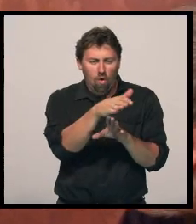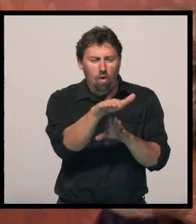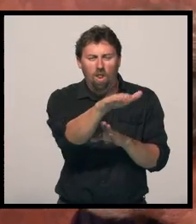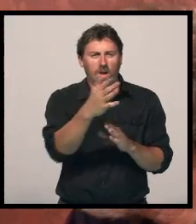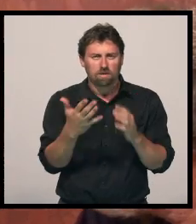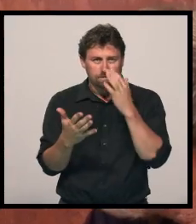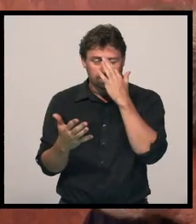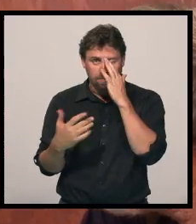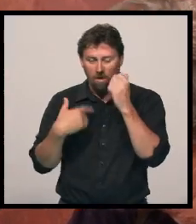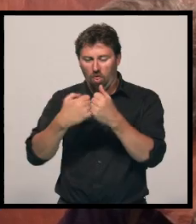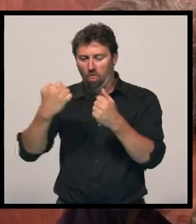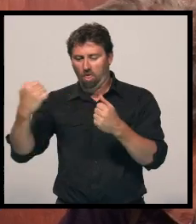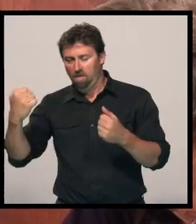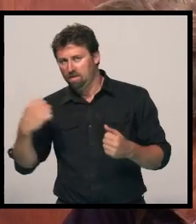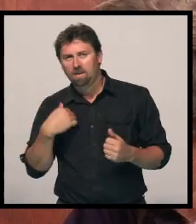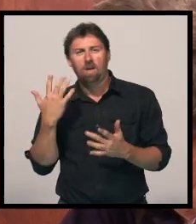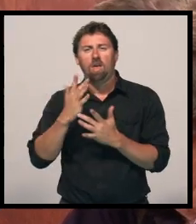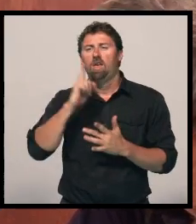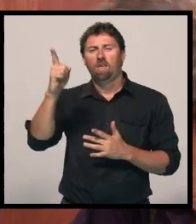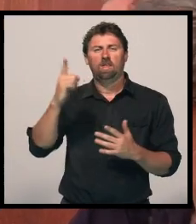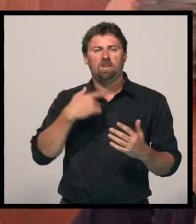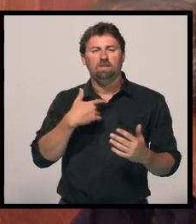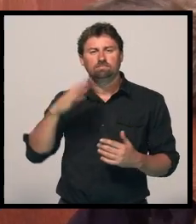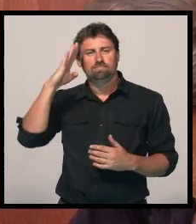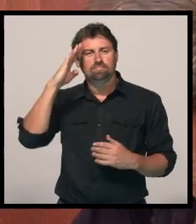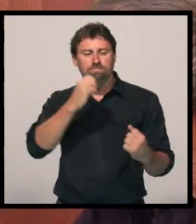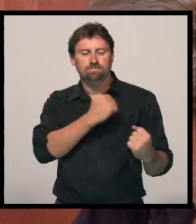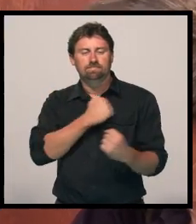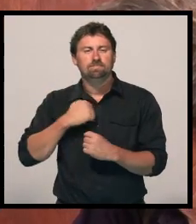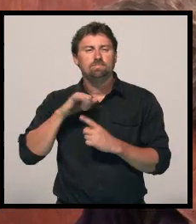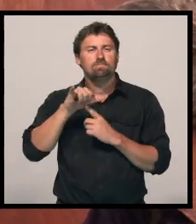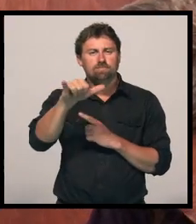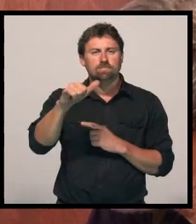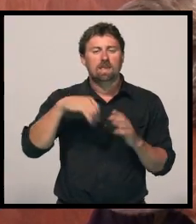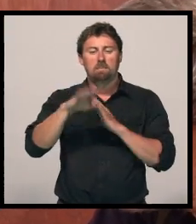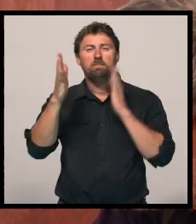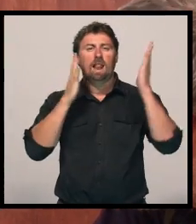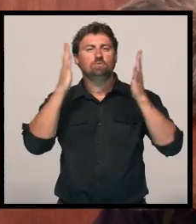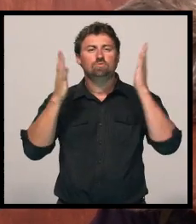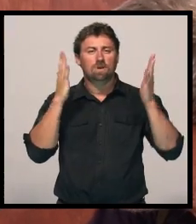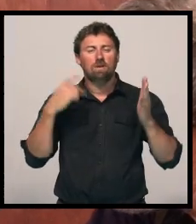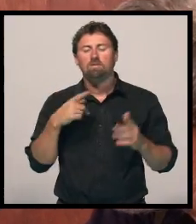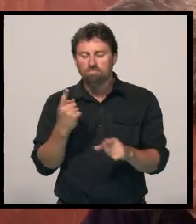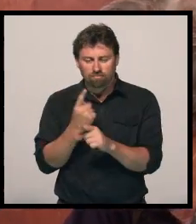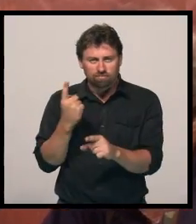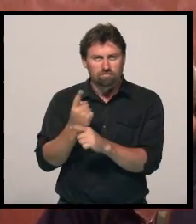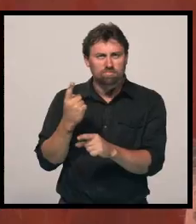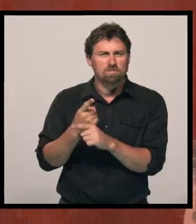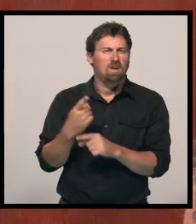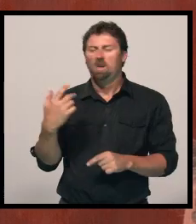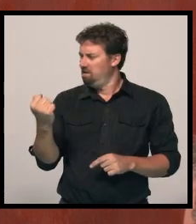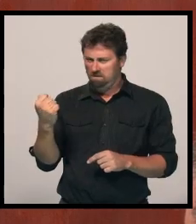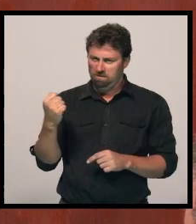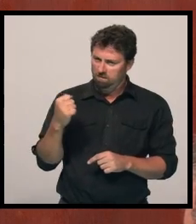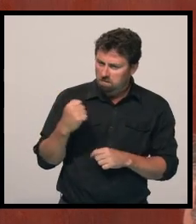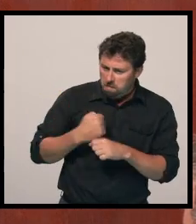was in Malaysia with the Air Force, I was doing some work with the local cabinet makers, and they had planes with higher blade angles. So going with the